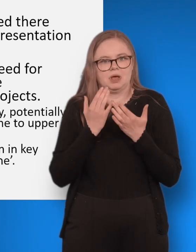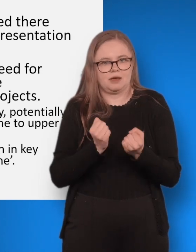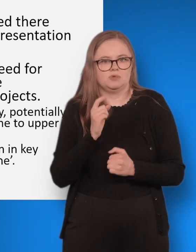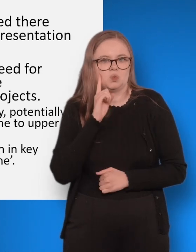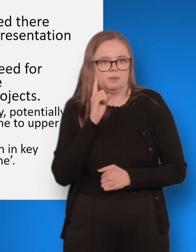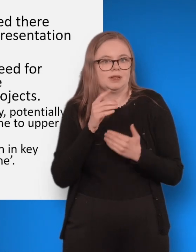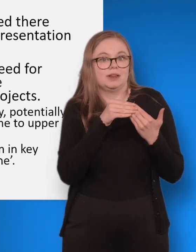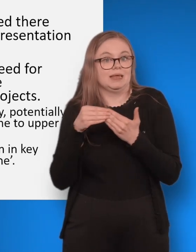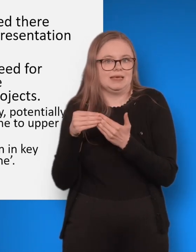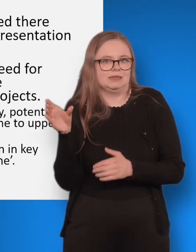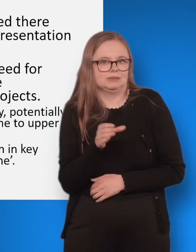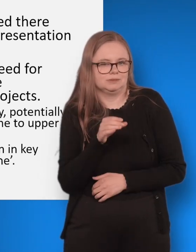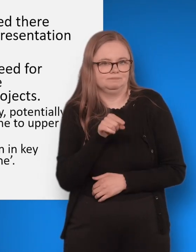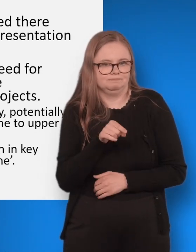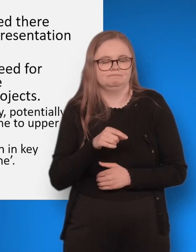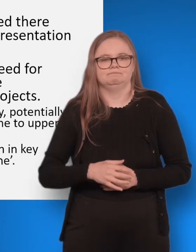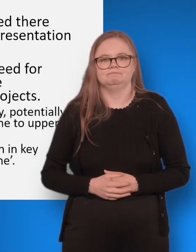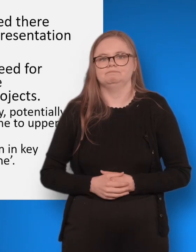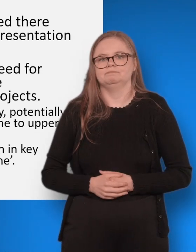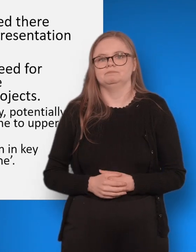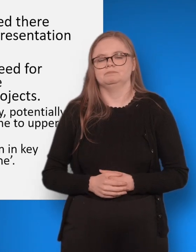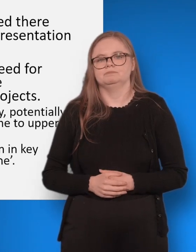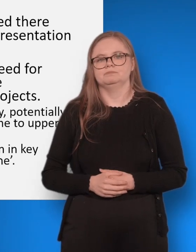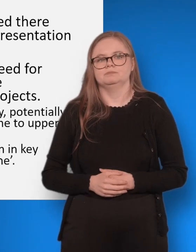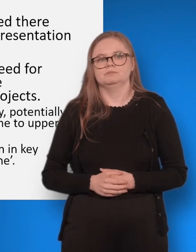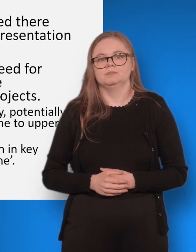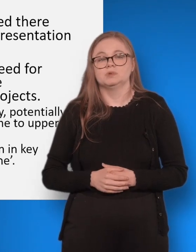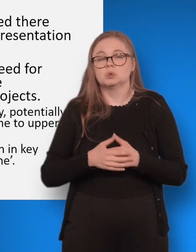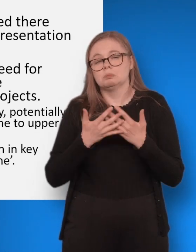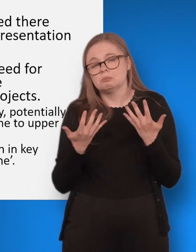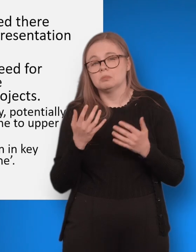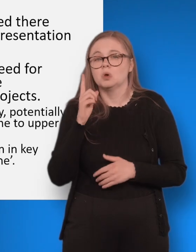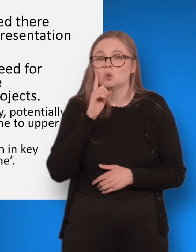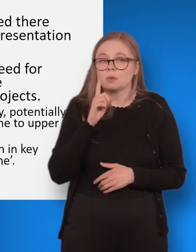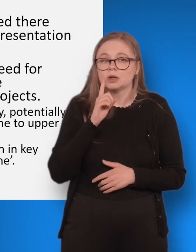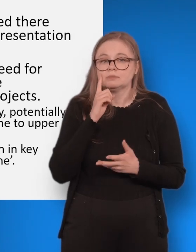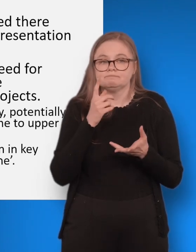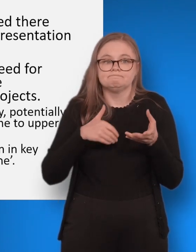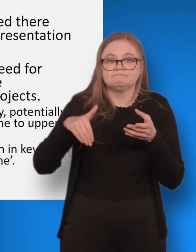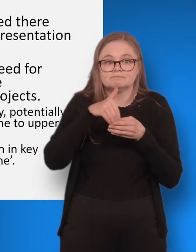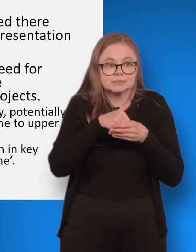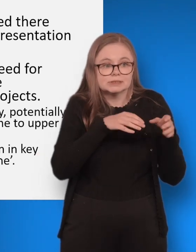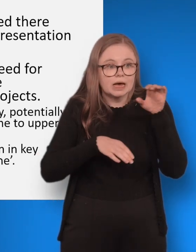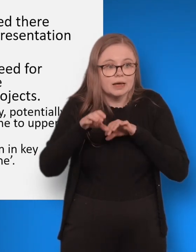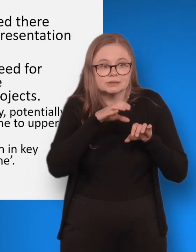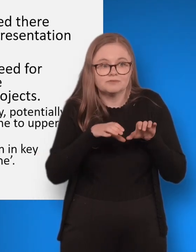women leads. So the positive impact of women on a scientific team to be